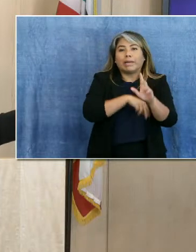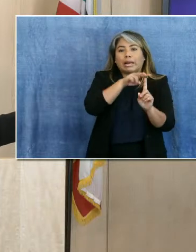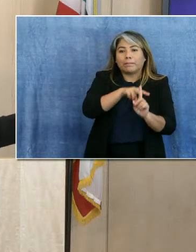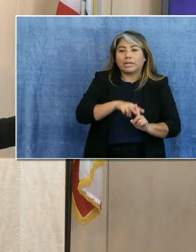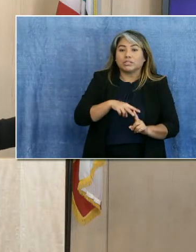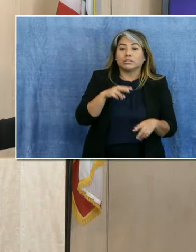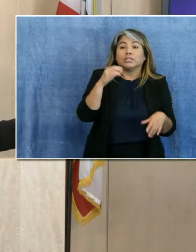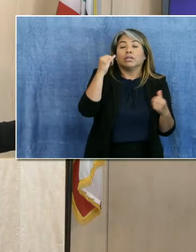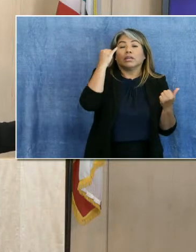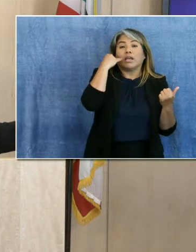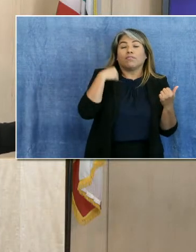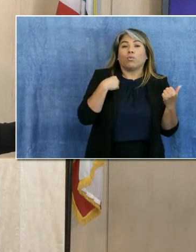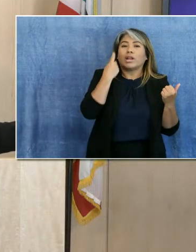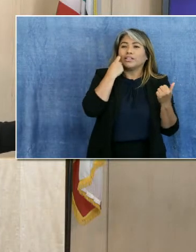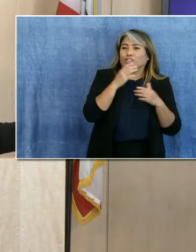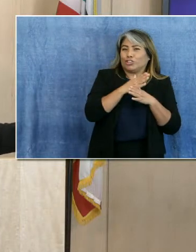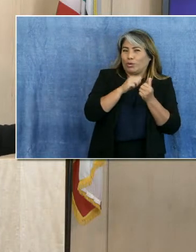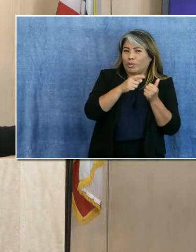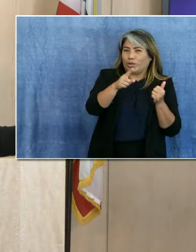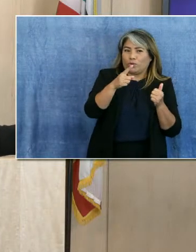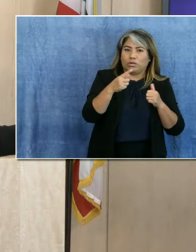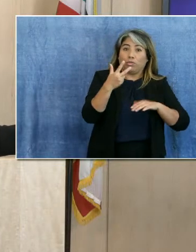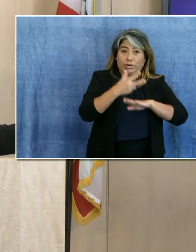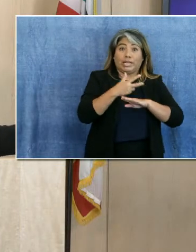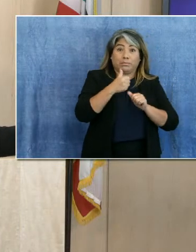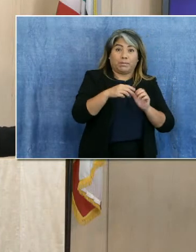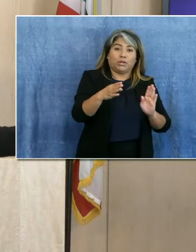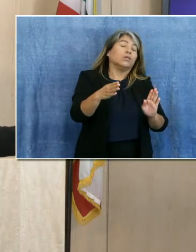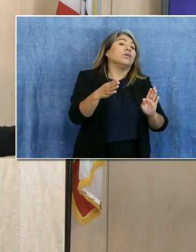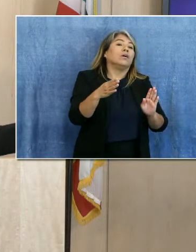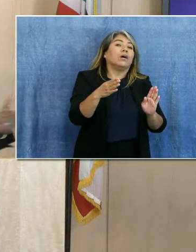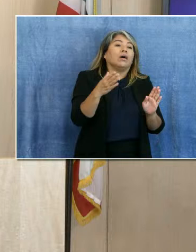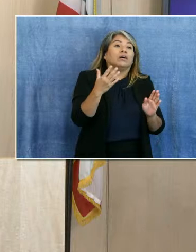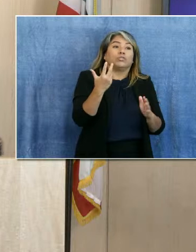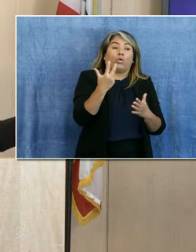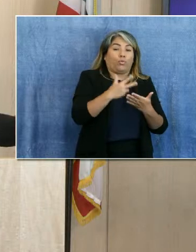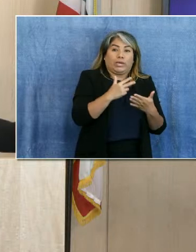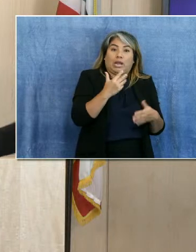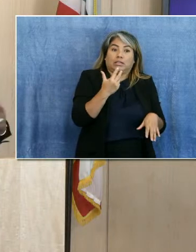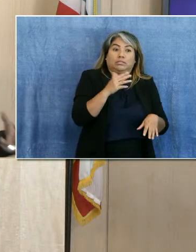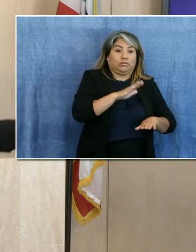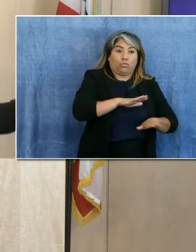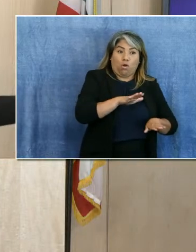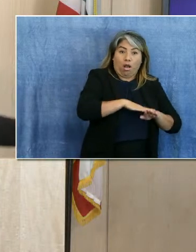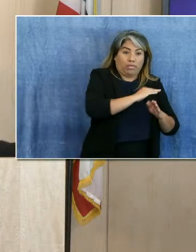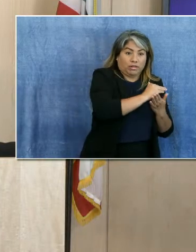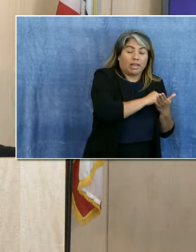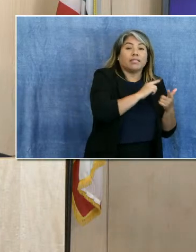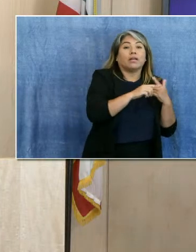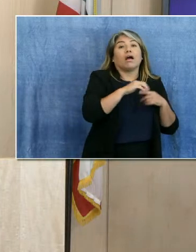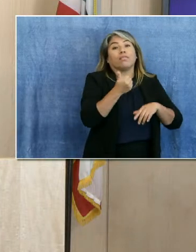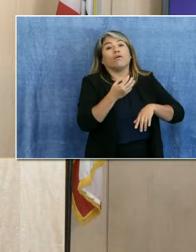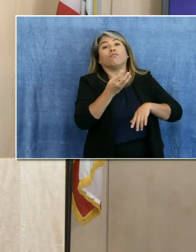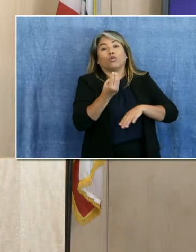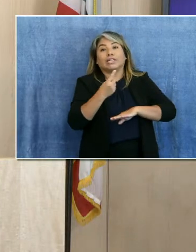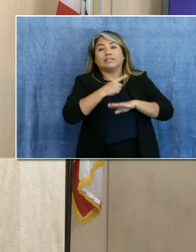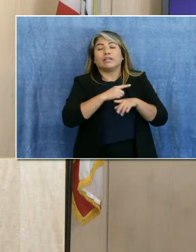if what I've just shared with you, 3 days off the list, then another 14 days, then all